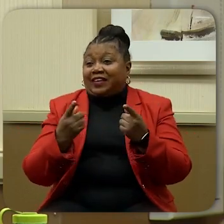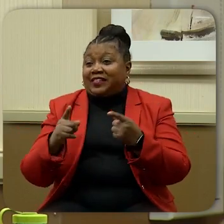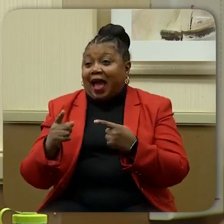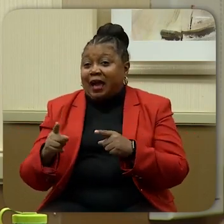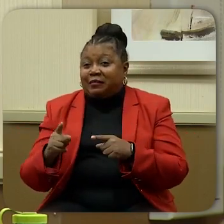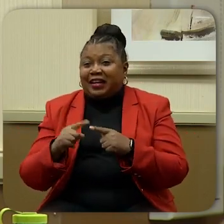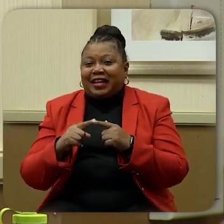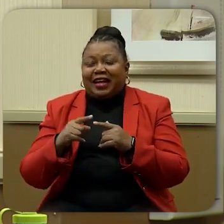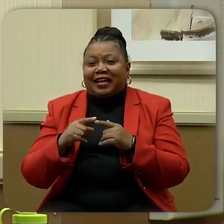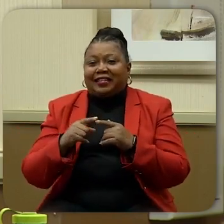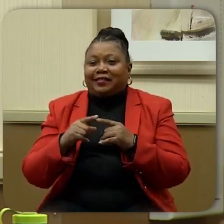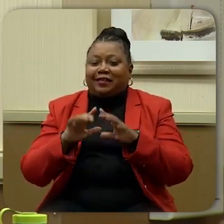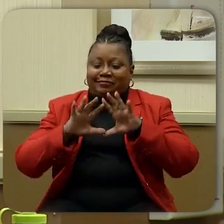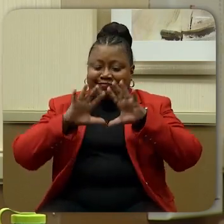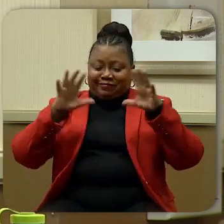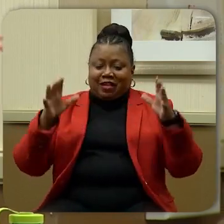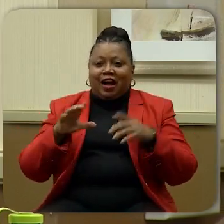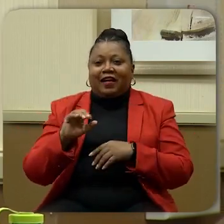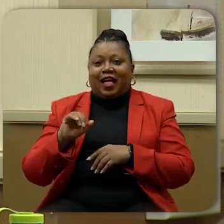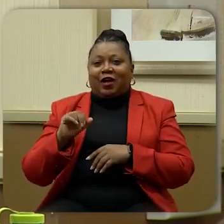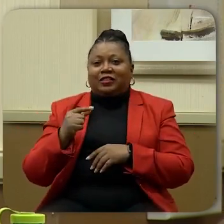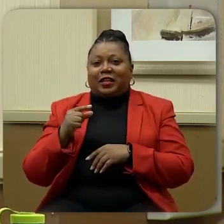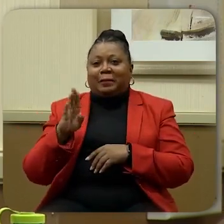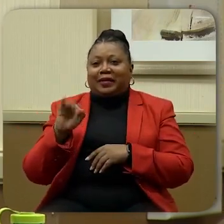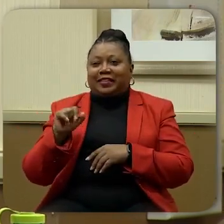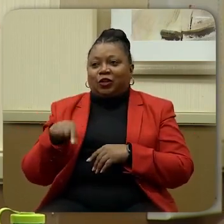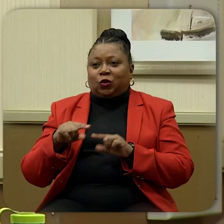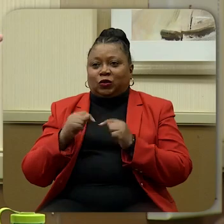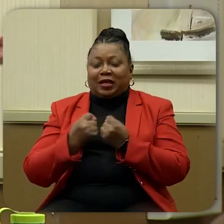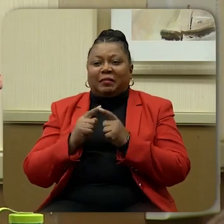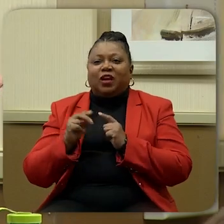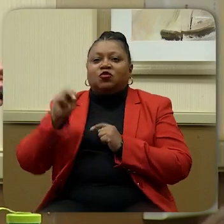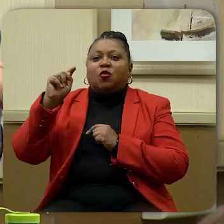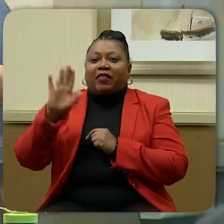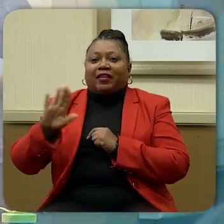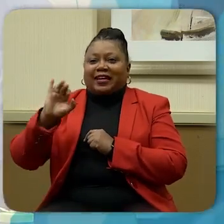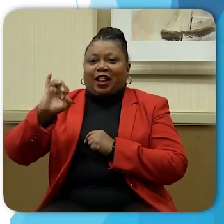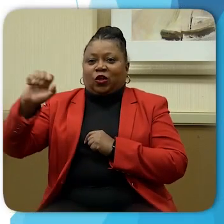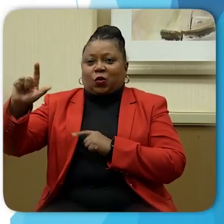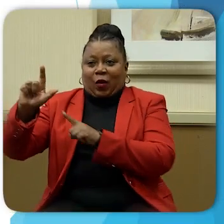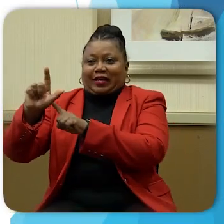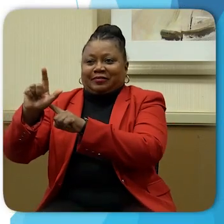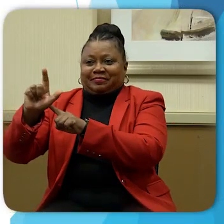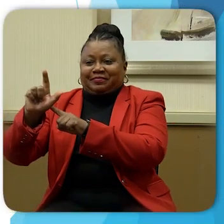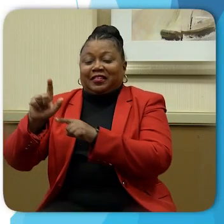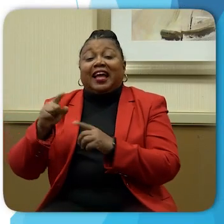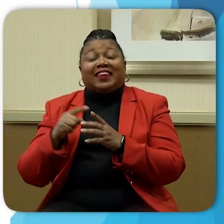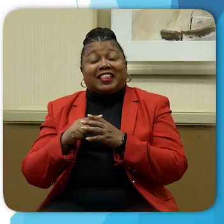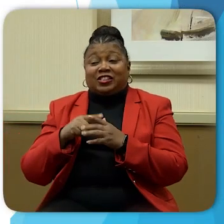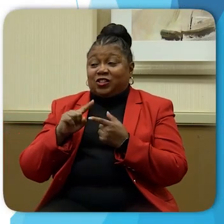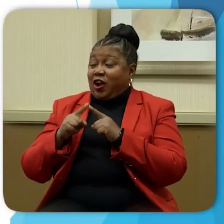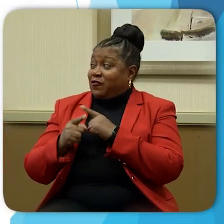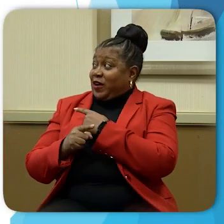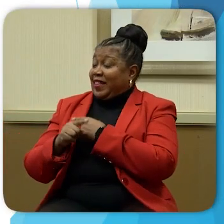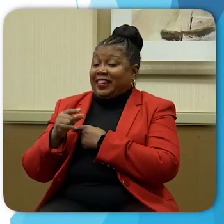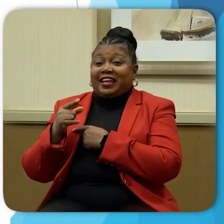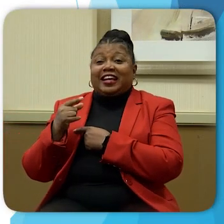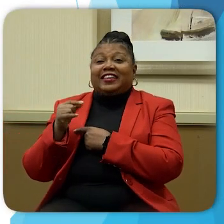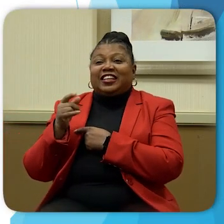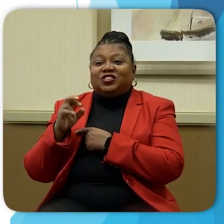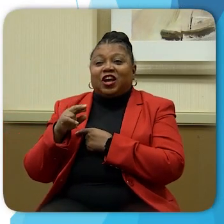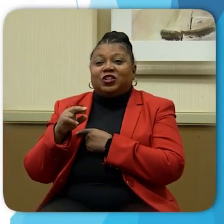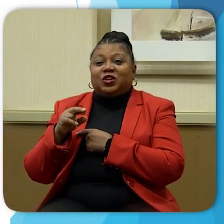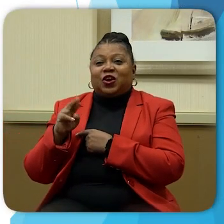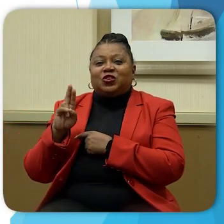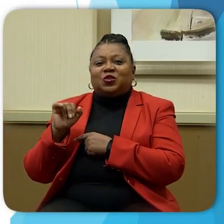happening in the landscape of LGBTQ teens in Northern Illinois. So this is our friend, the gender unicorn.